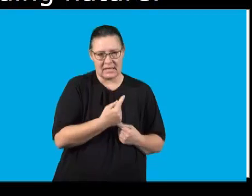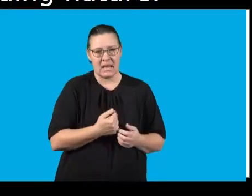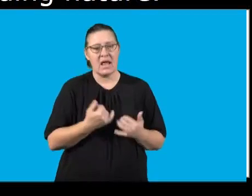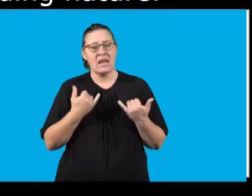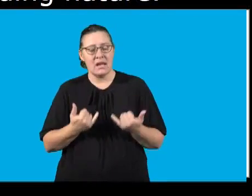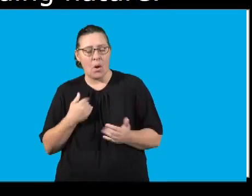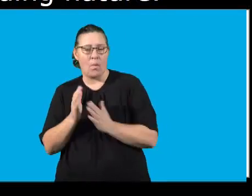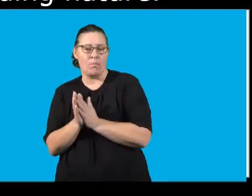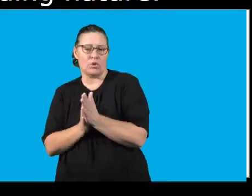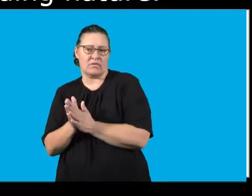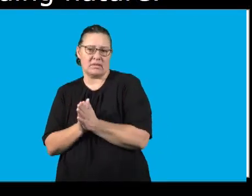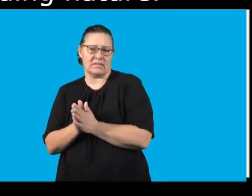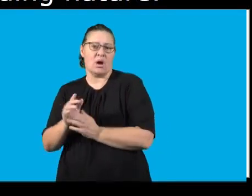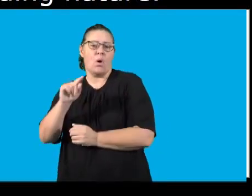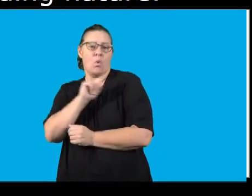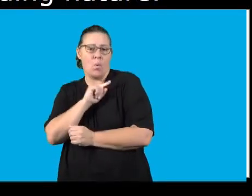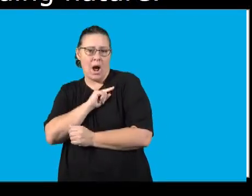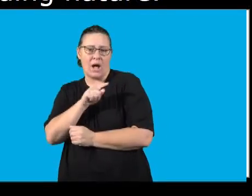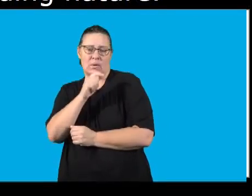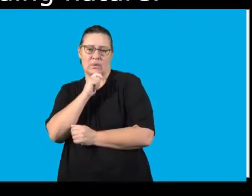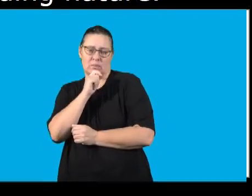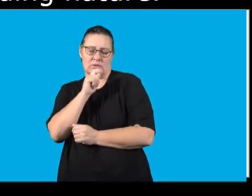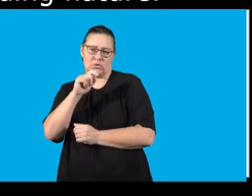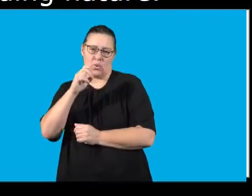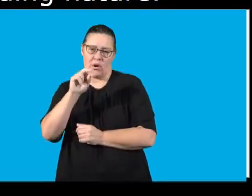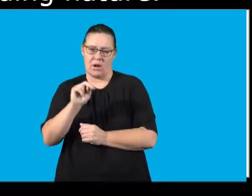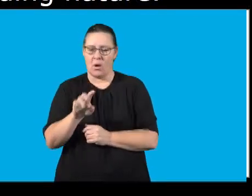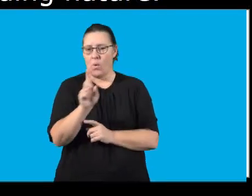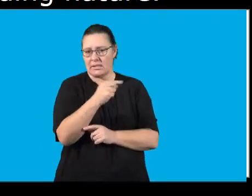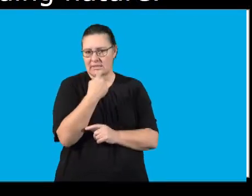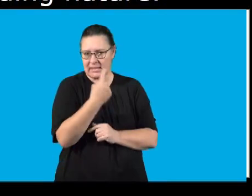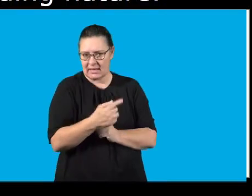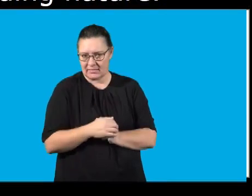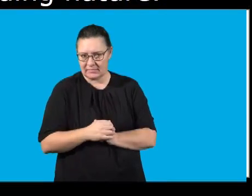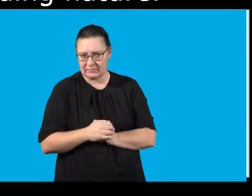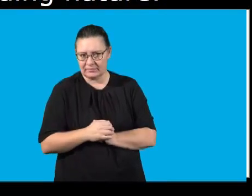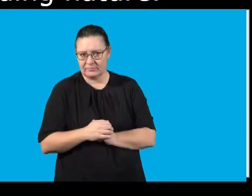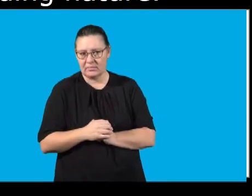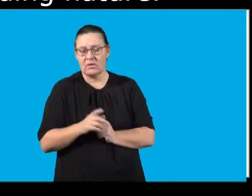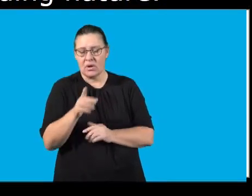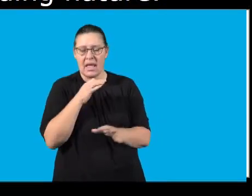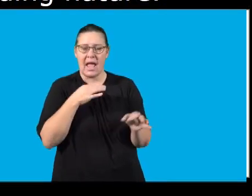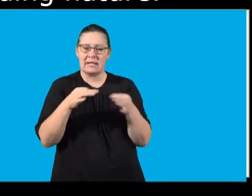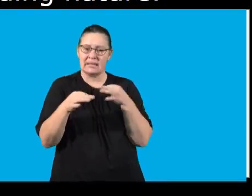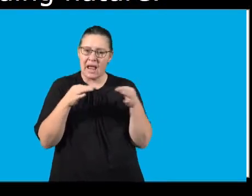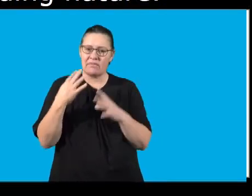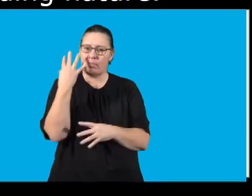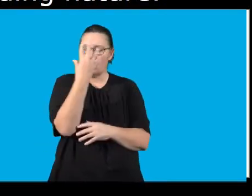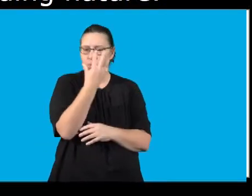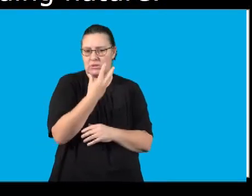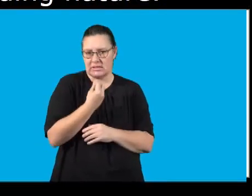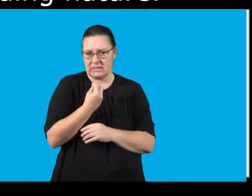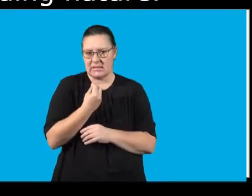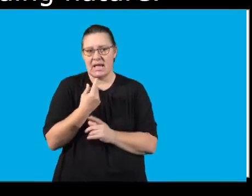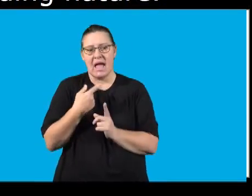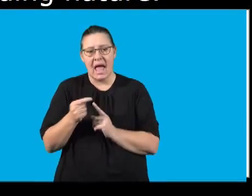now we need to motivate why he's using the tone of what he's saying. All right. So he describes the beauty, there